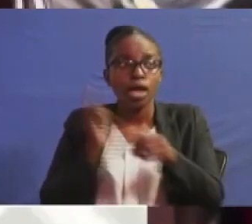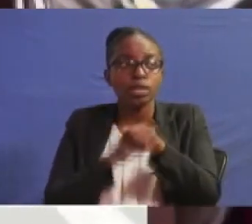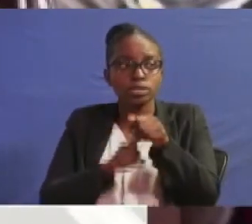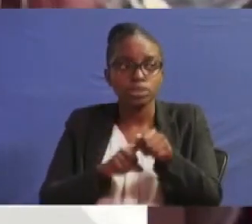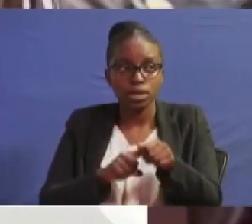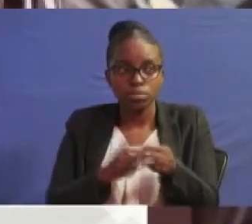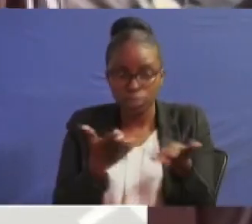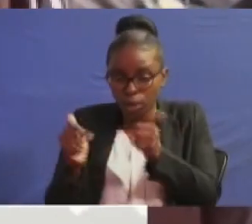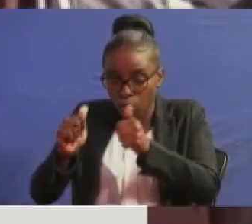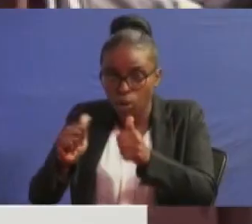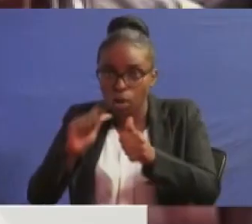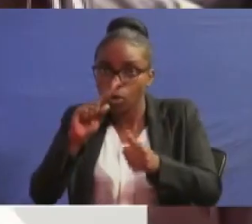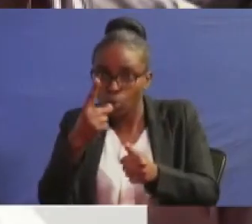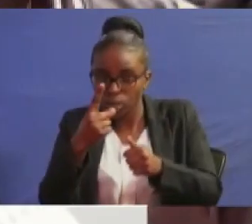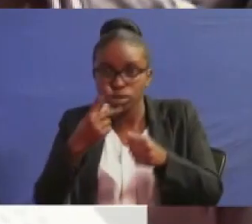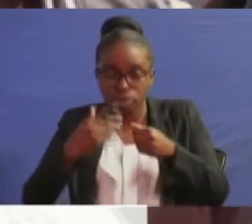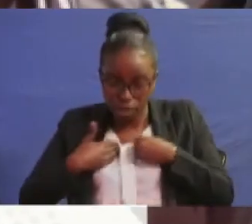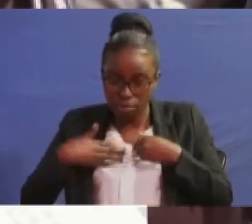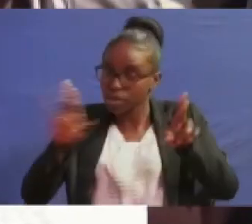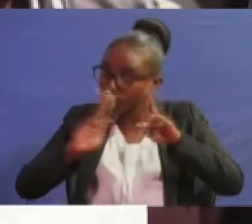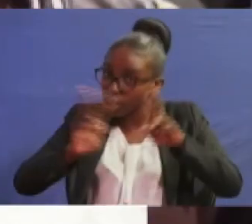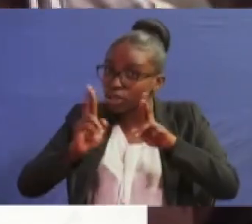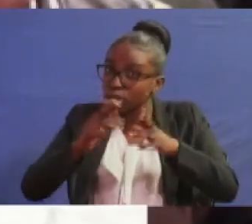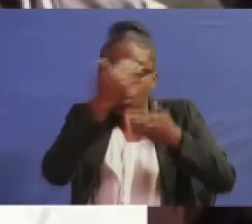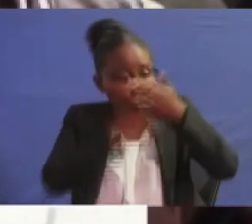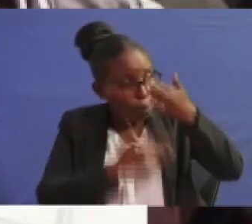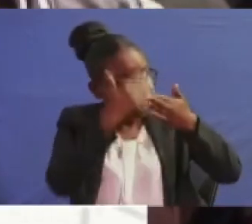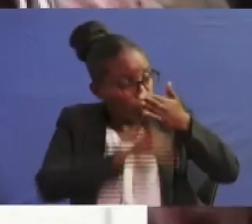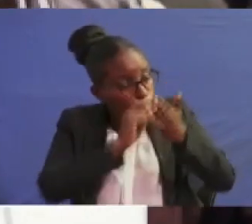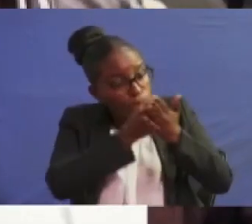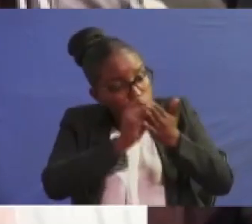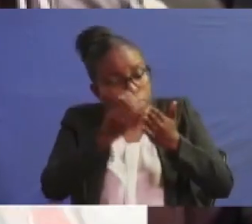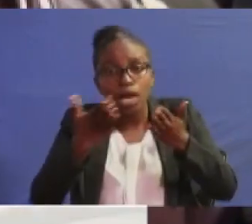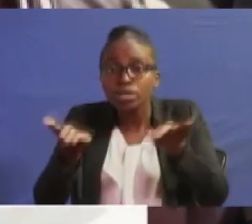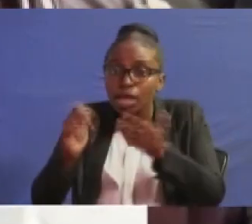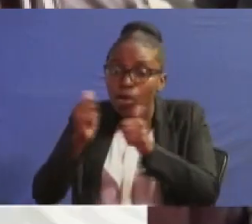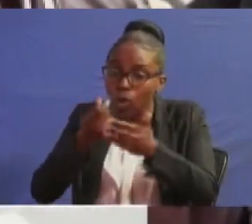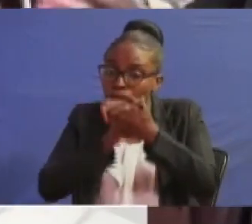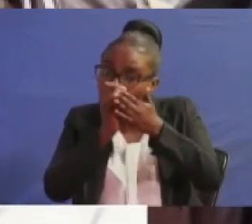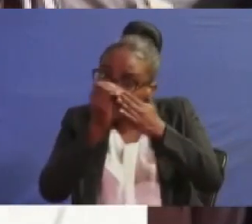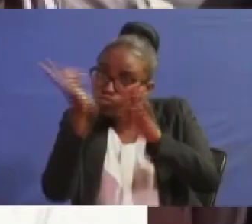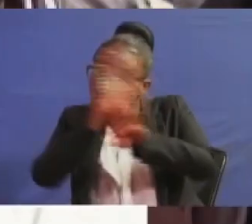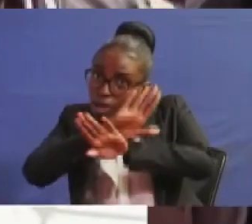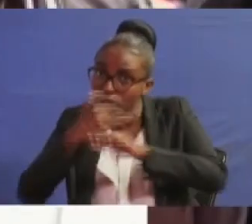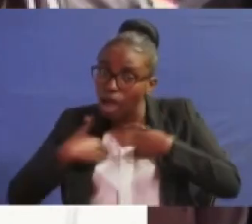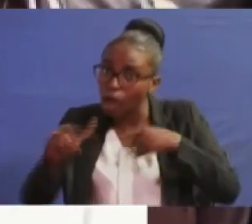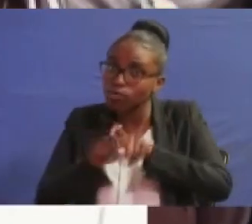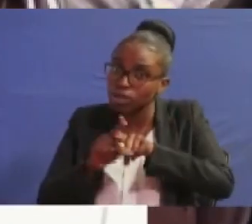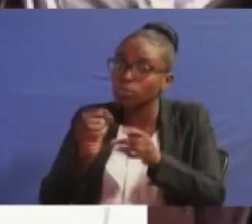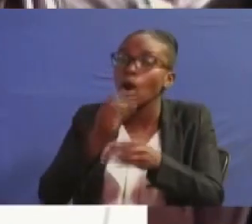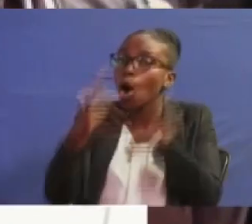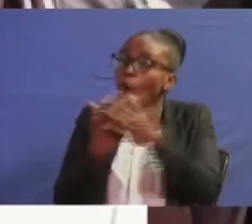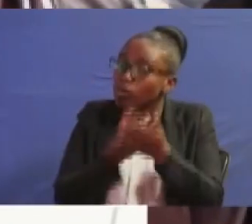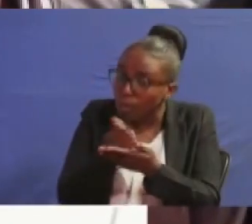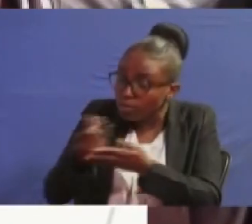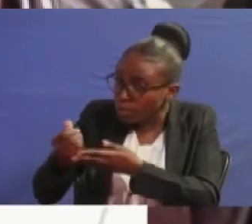hapa tulipata already kumbe zile fomu yenye tulikuwa tunakuja kusign ilizawiniwa usiku, watu wakakula pesa, watu